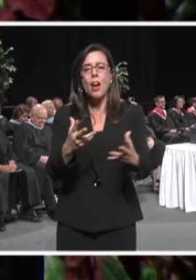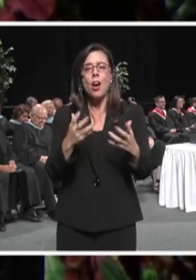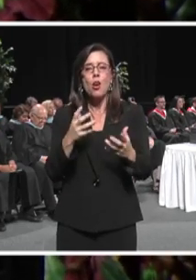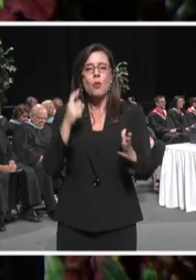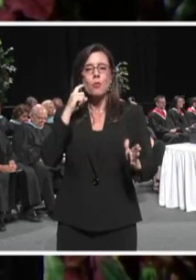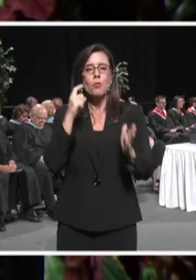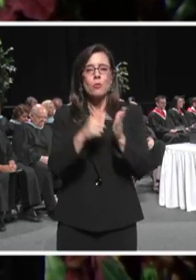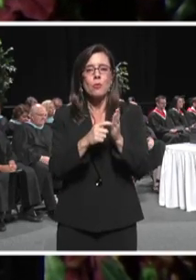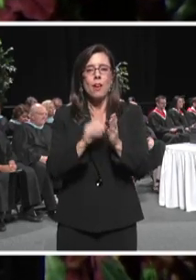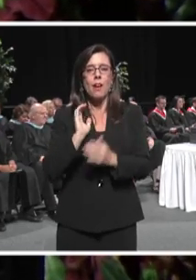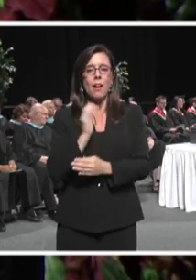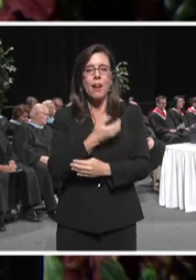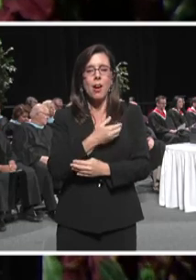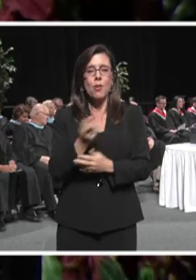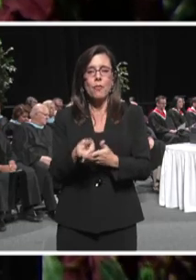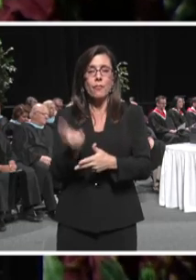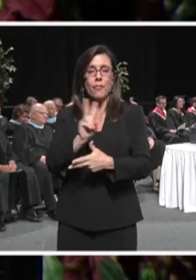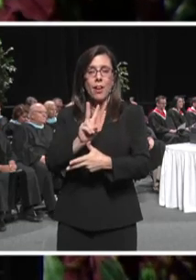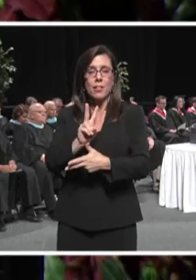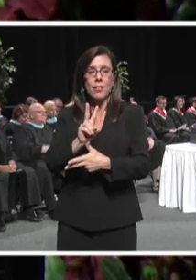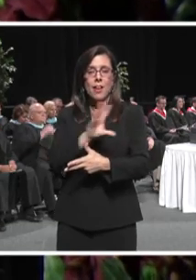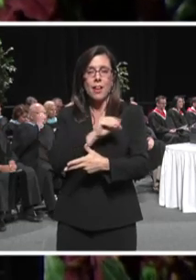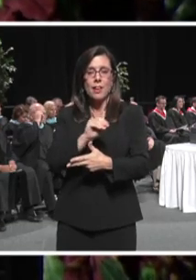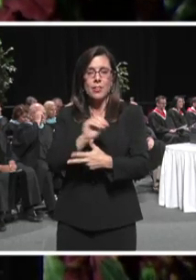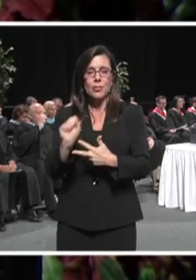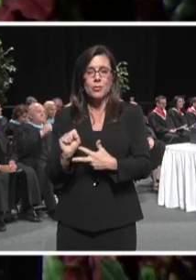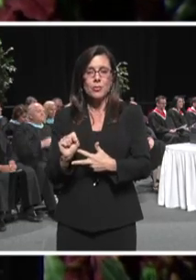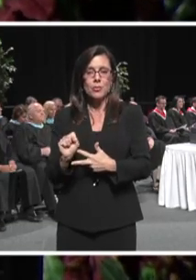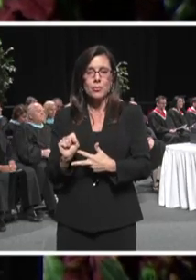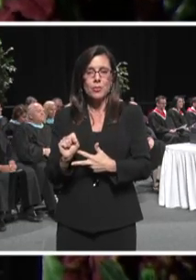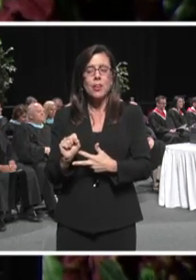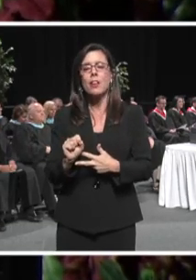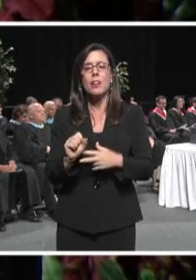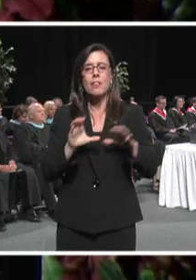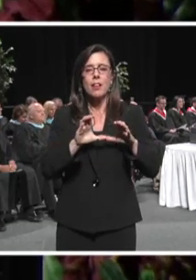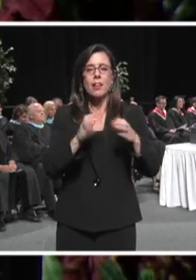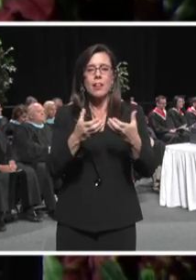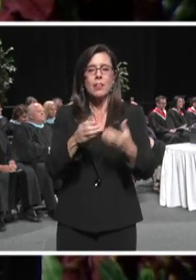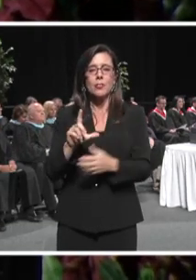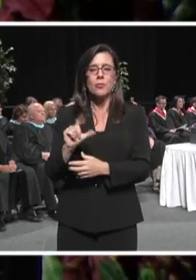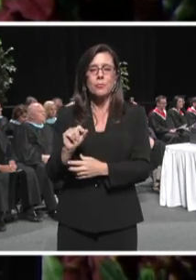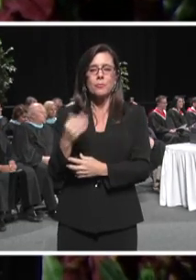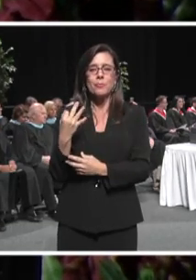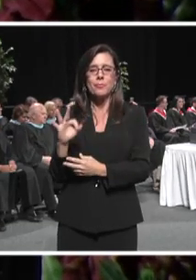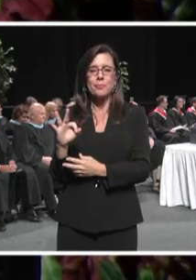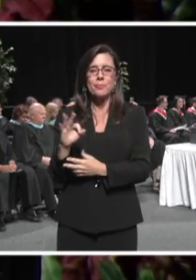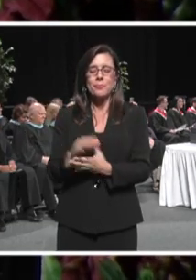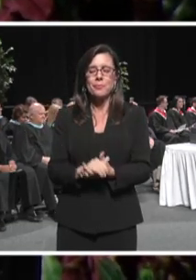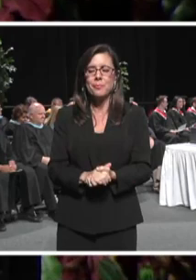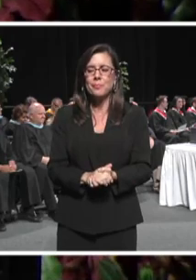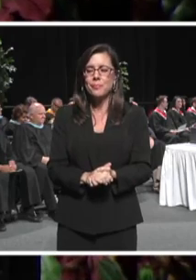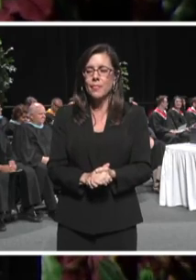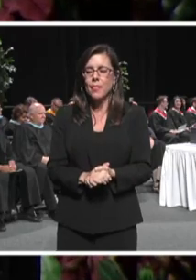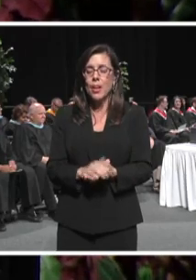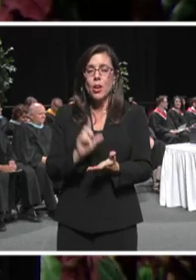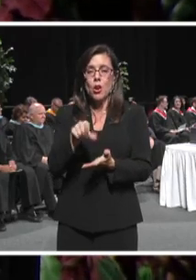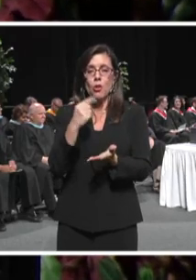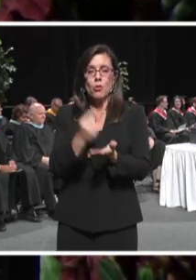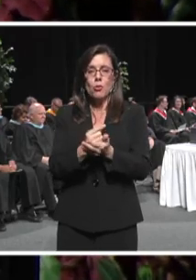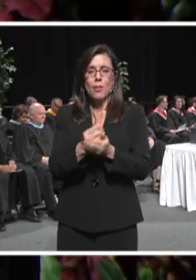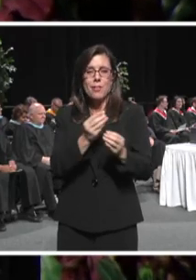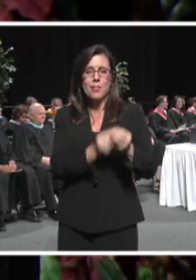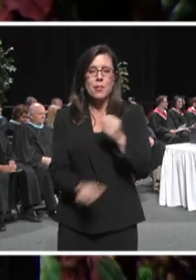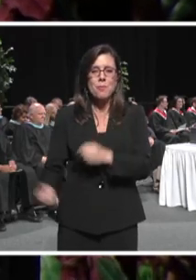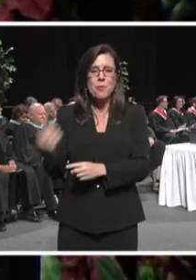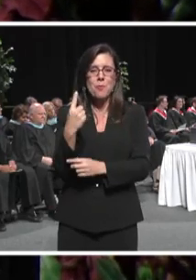to recognize our valedictorian and salutatorian of the class of 2019. Graduating